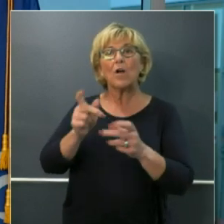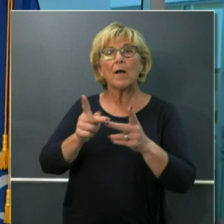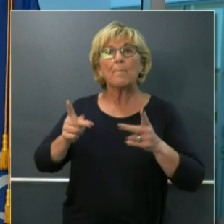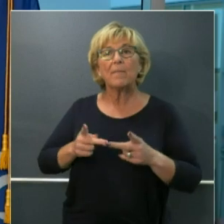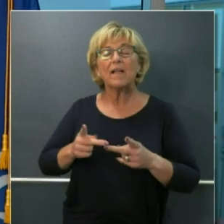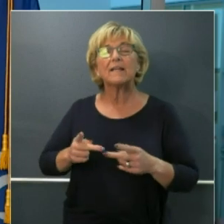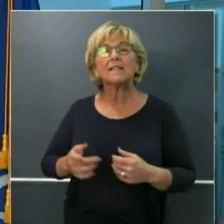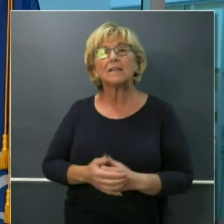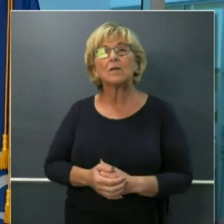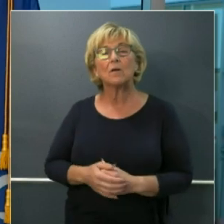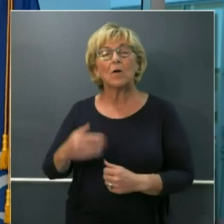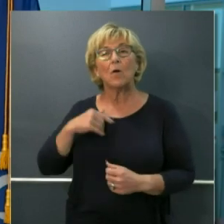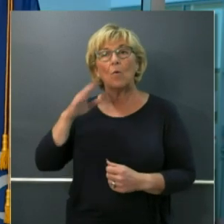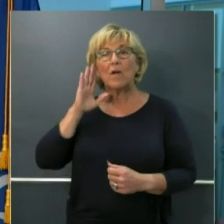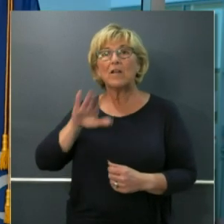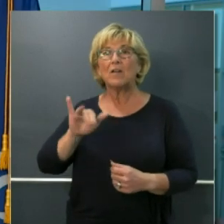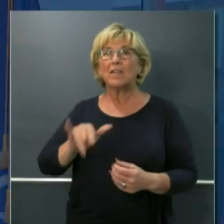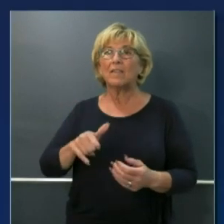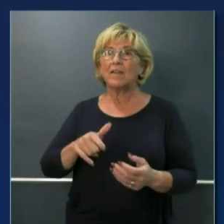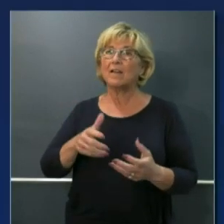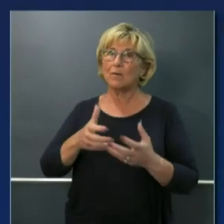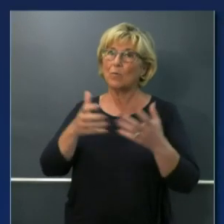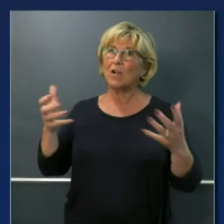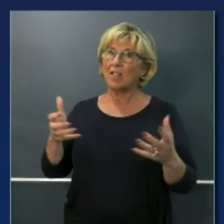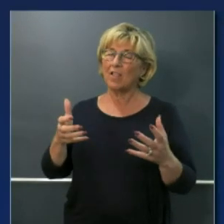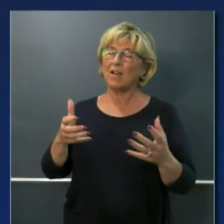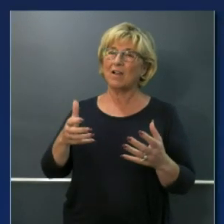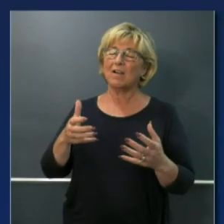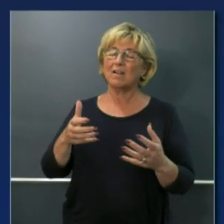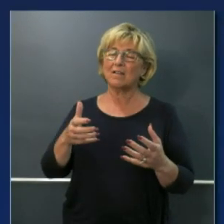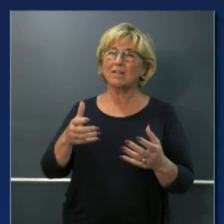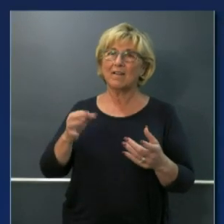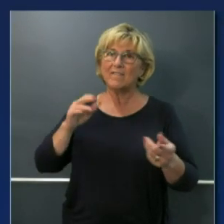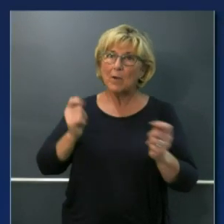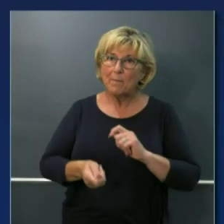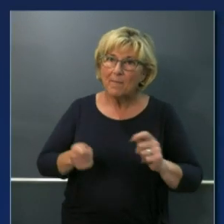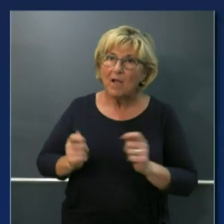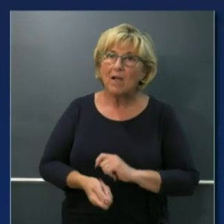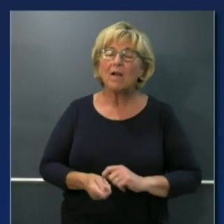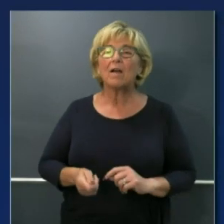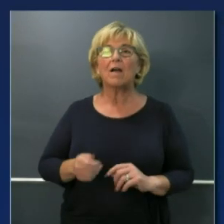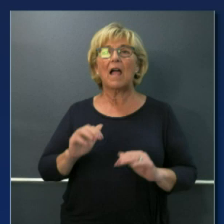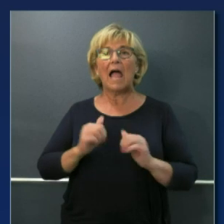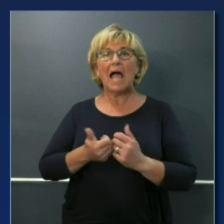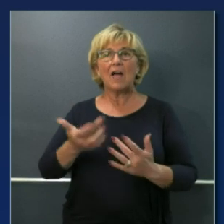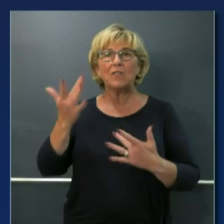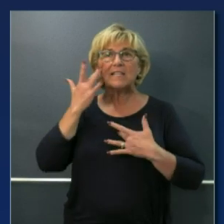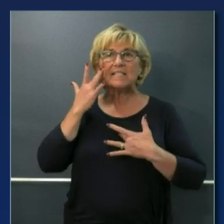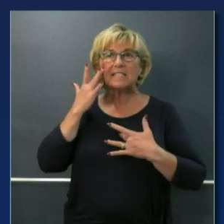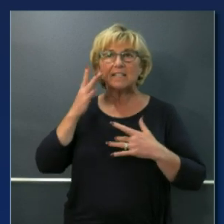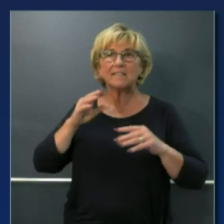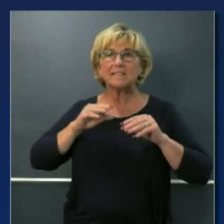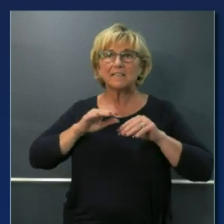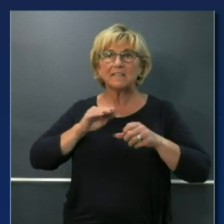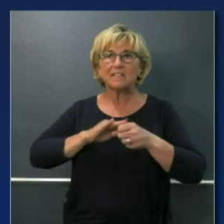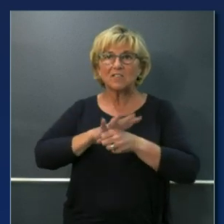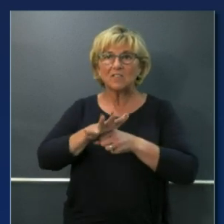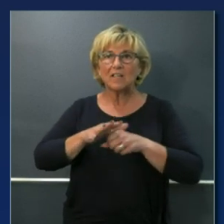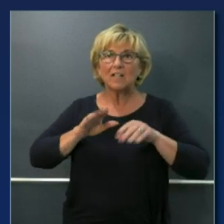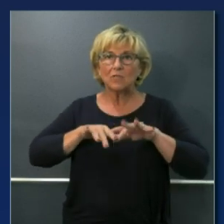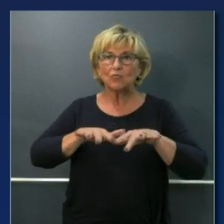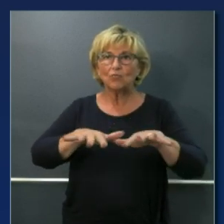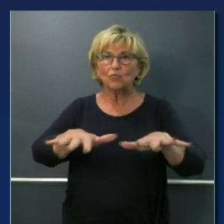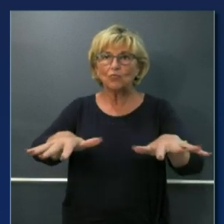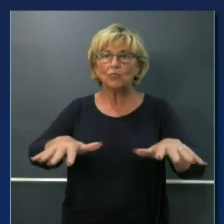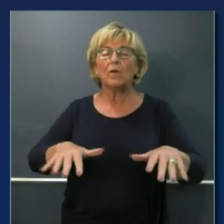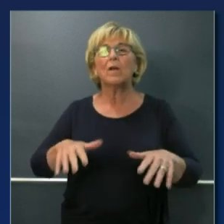later phases because we know that will take much more modification. We need to know much more about the movement of disease to be able to make data-informed decisions